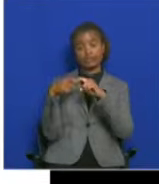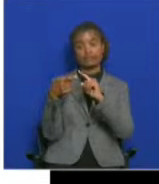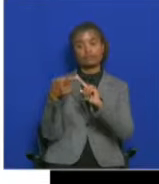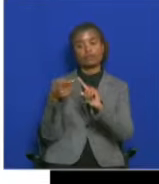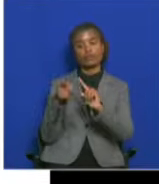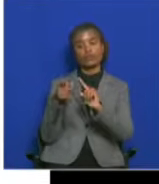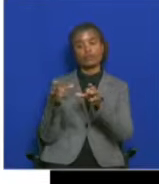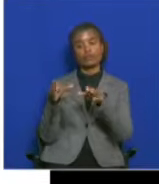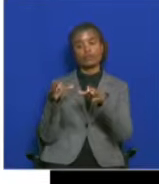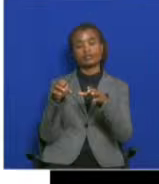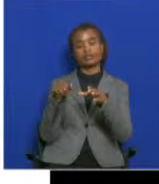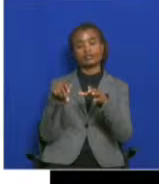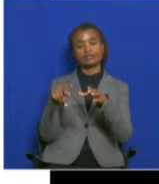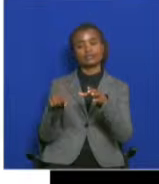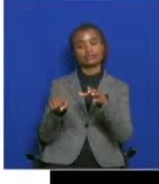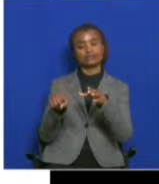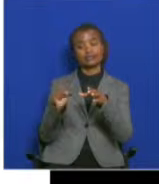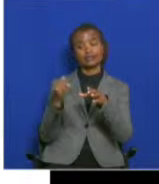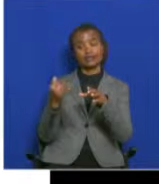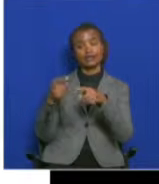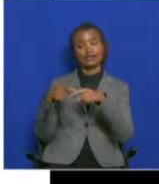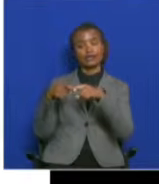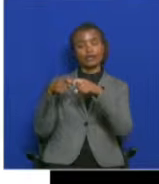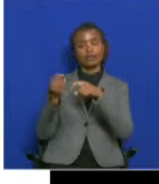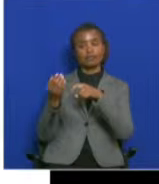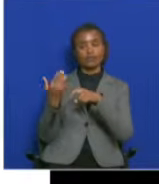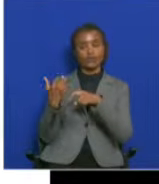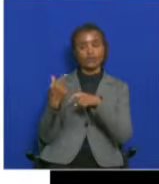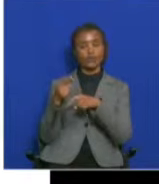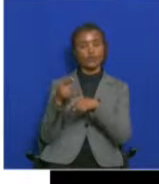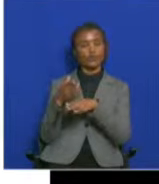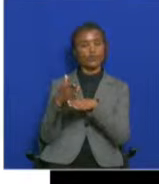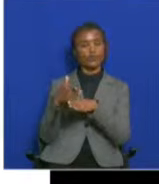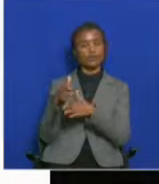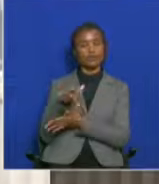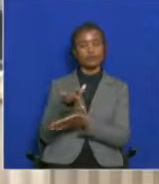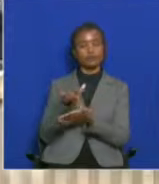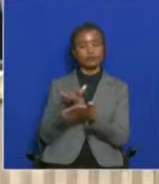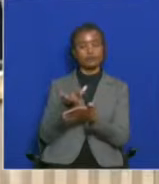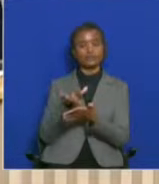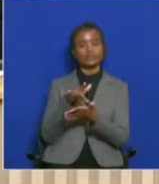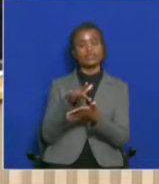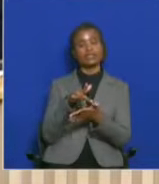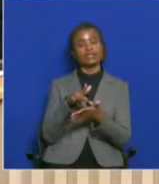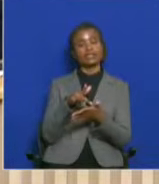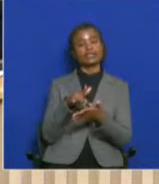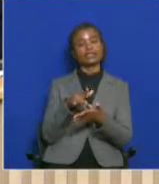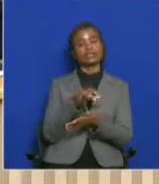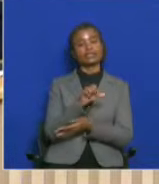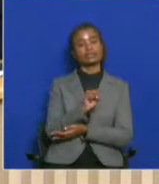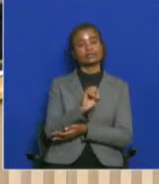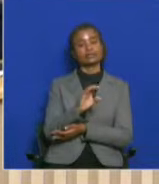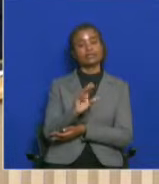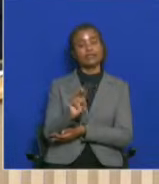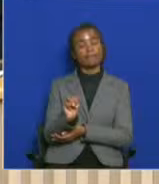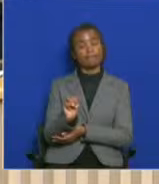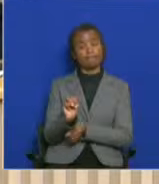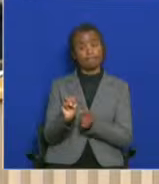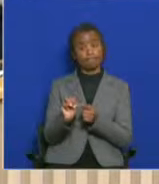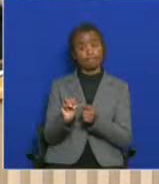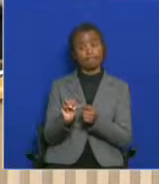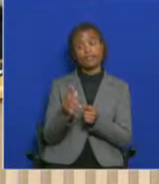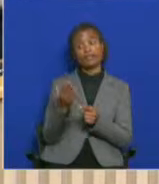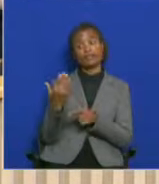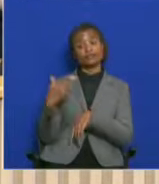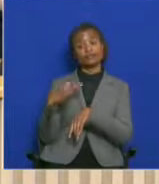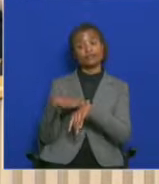he was in supply chain management, held a position in supply chain management. But at this point in time, he was employed in National